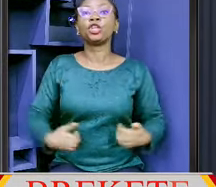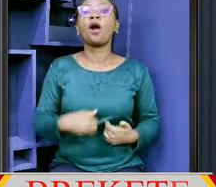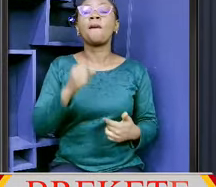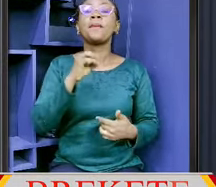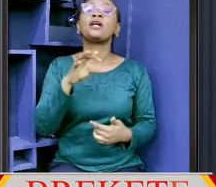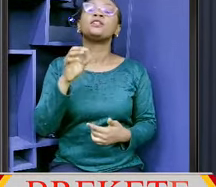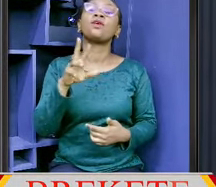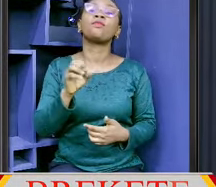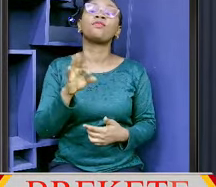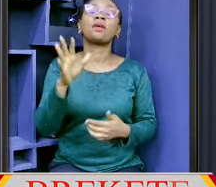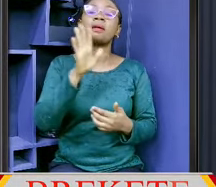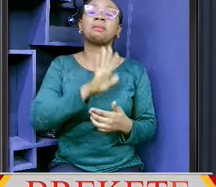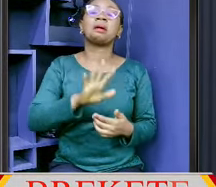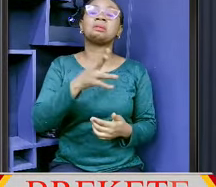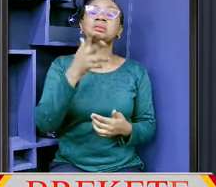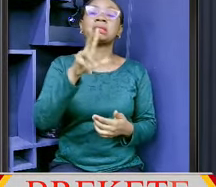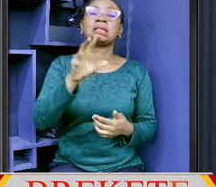old.